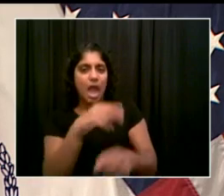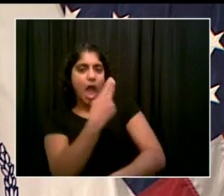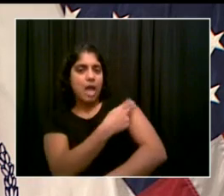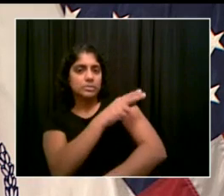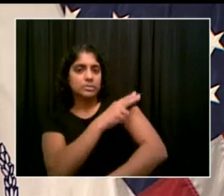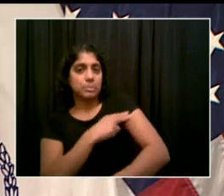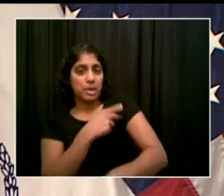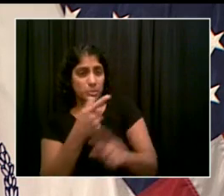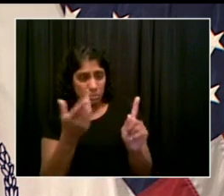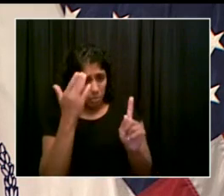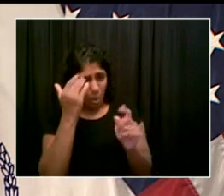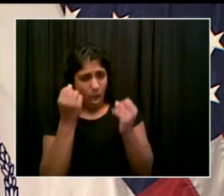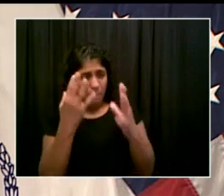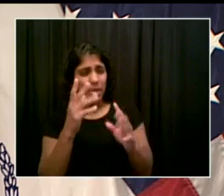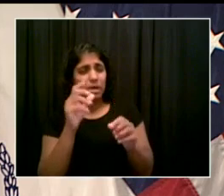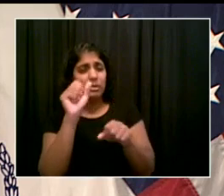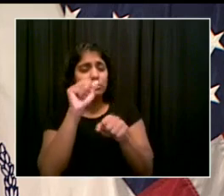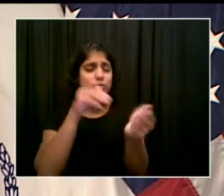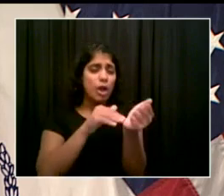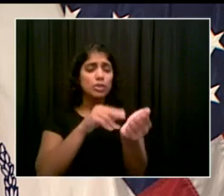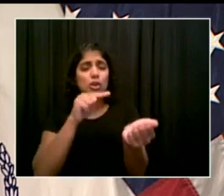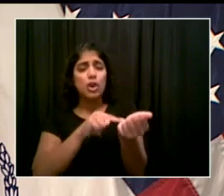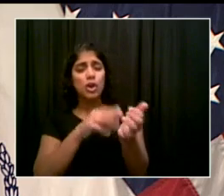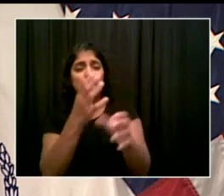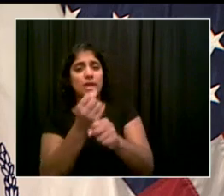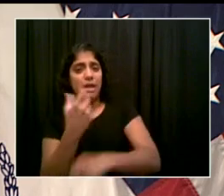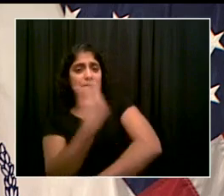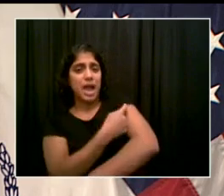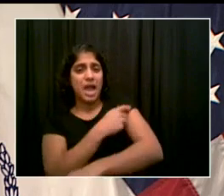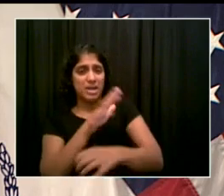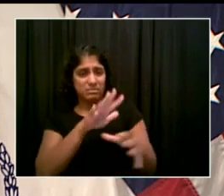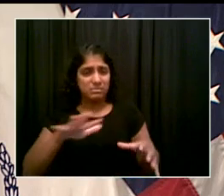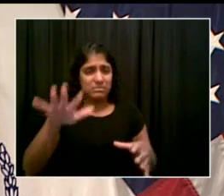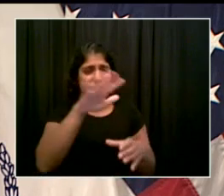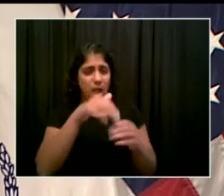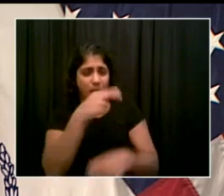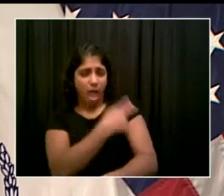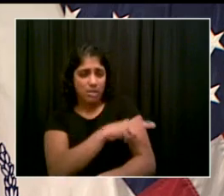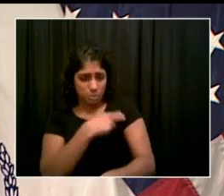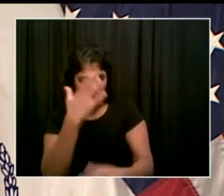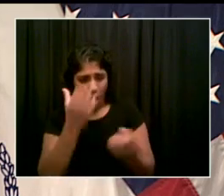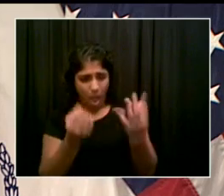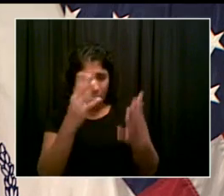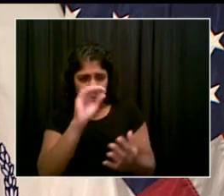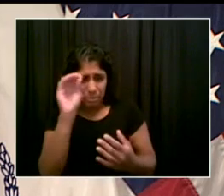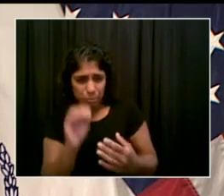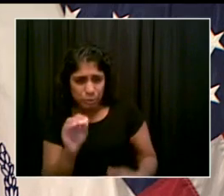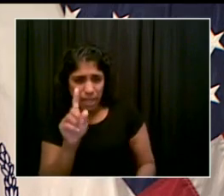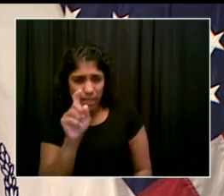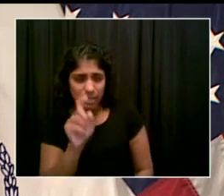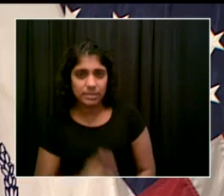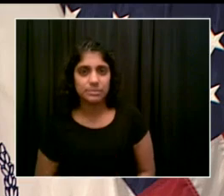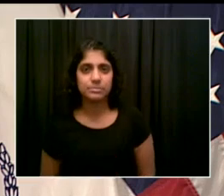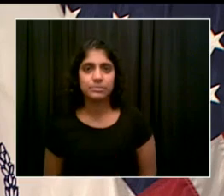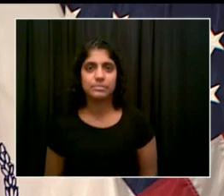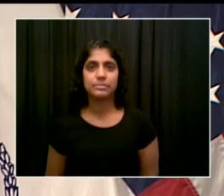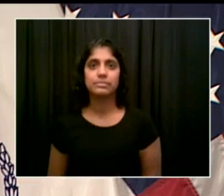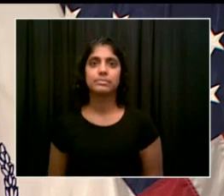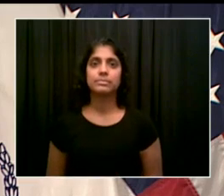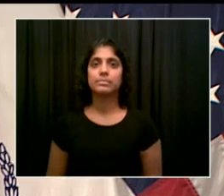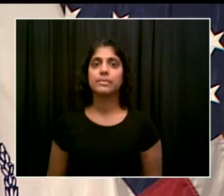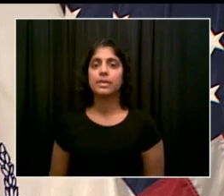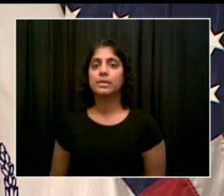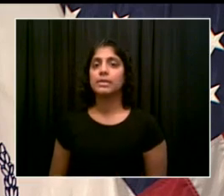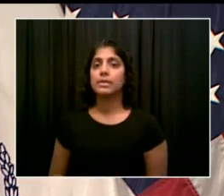healthcare community. 600,000 or so healthcare workers in New York City, 1.2 million in New York State, 22 million in the United States of